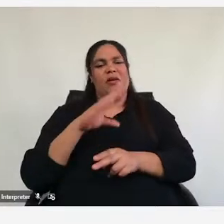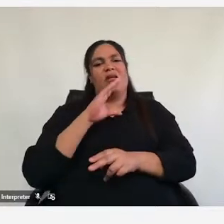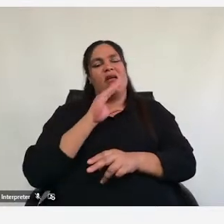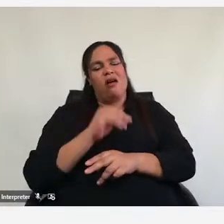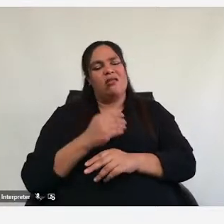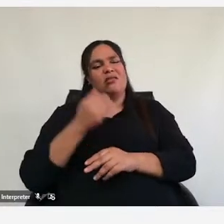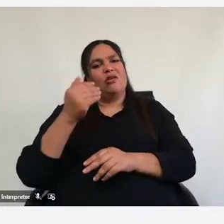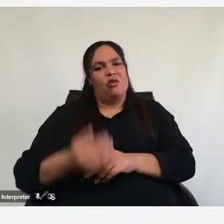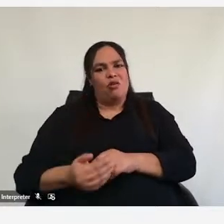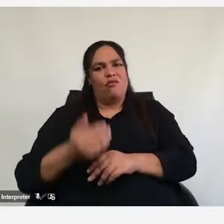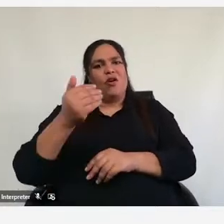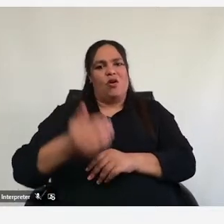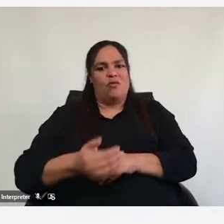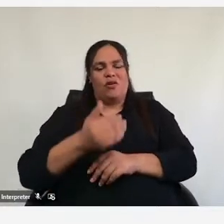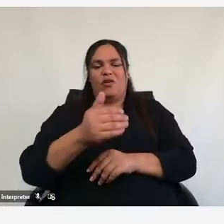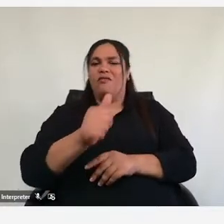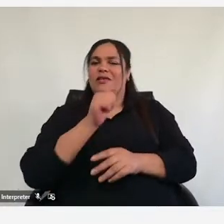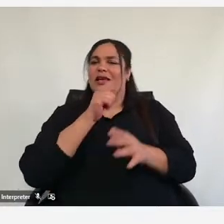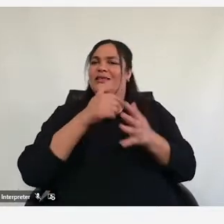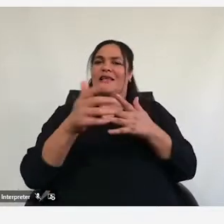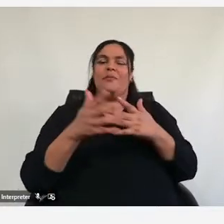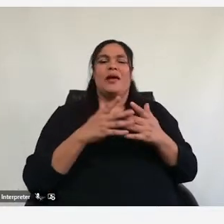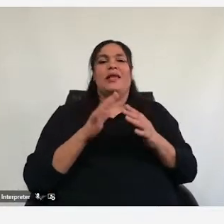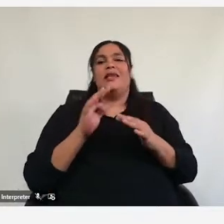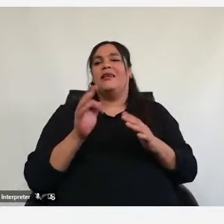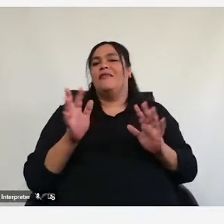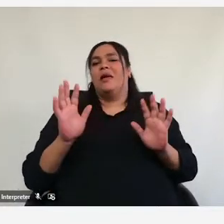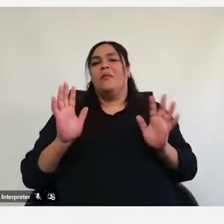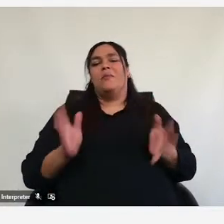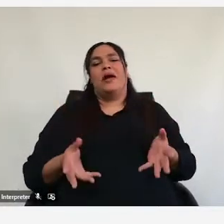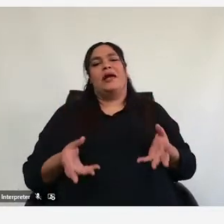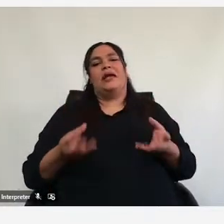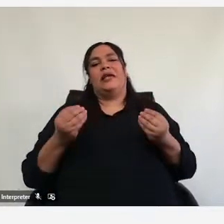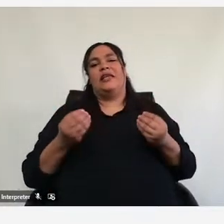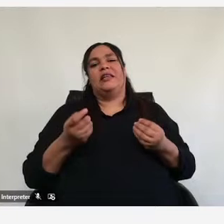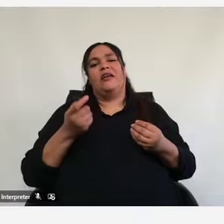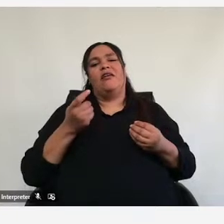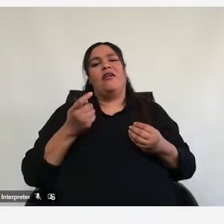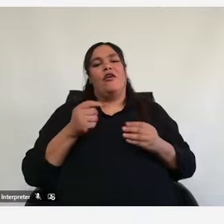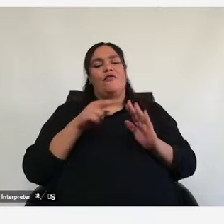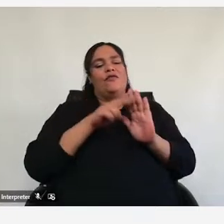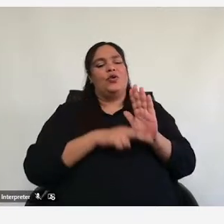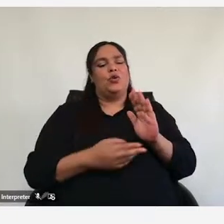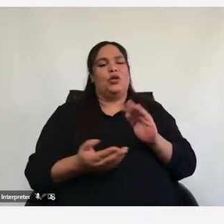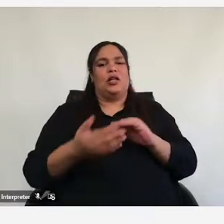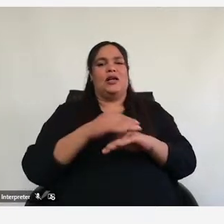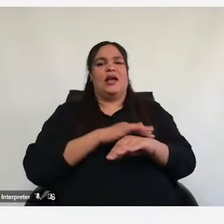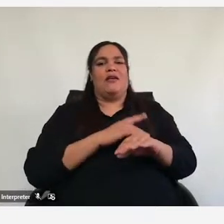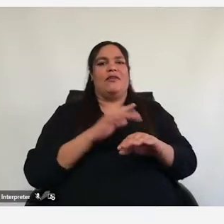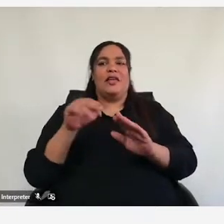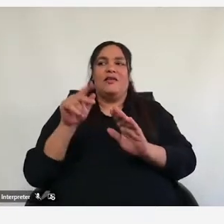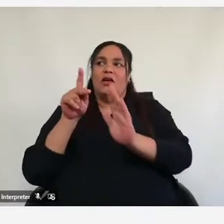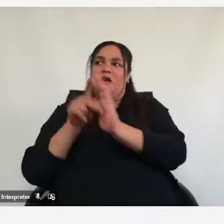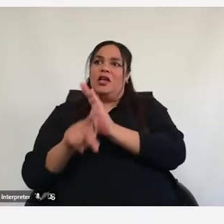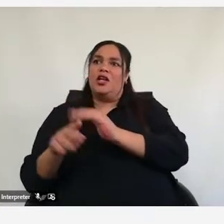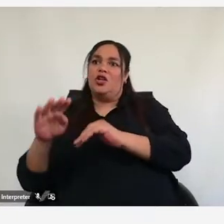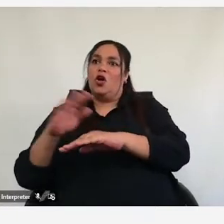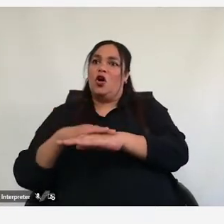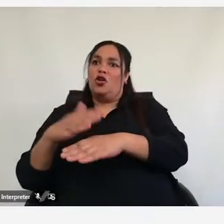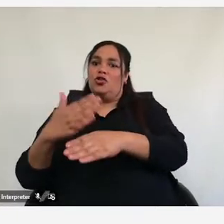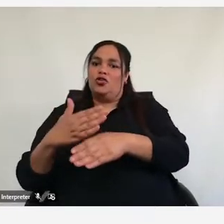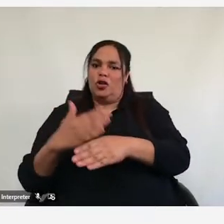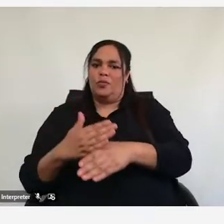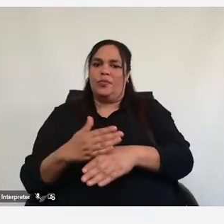and over again, even if they only get a funeral cover when they are killed on duty,